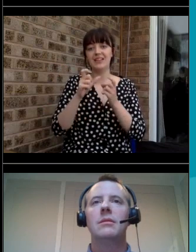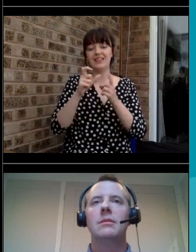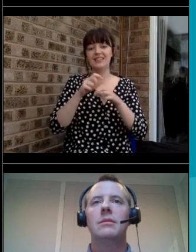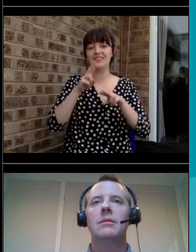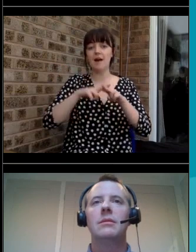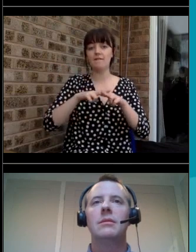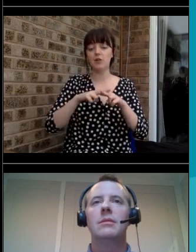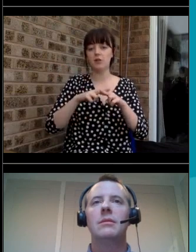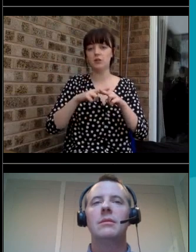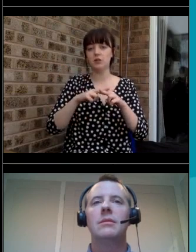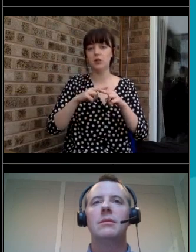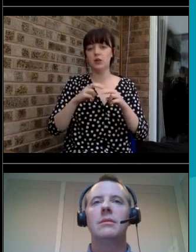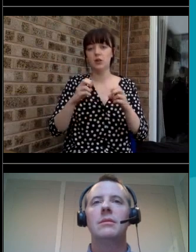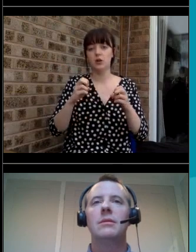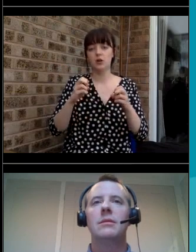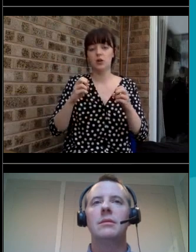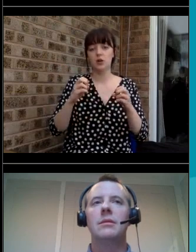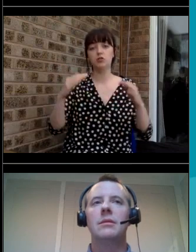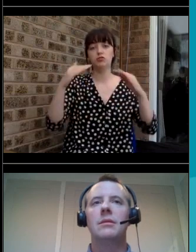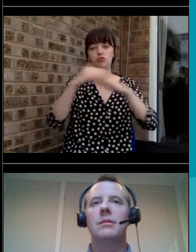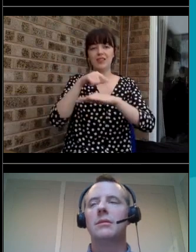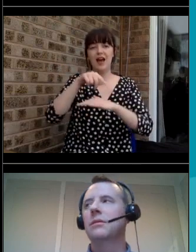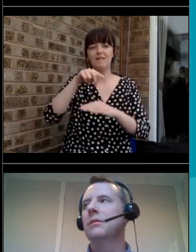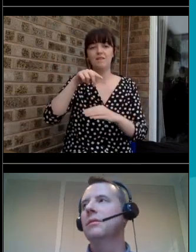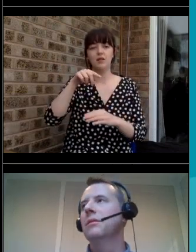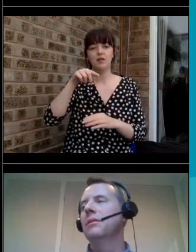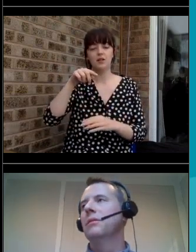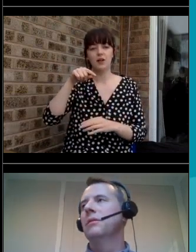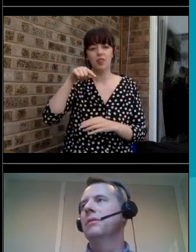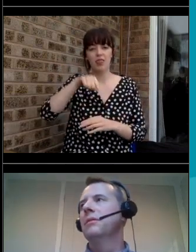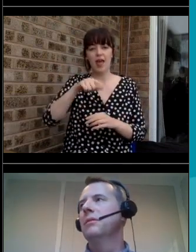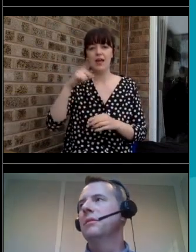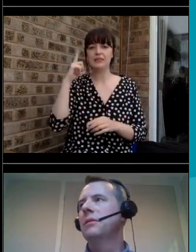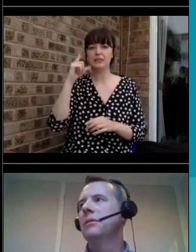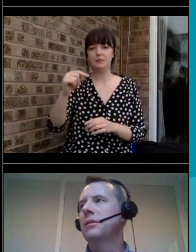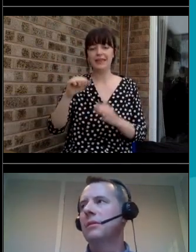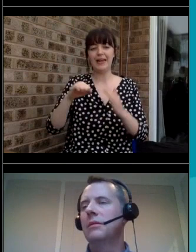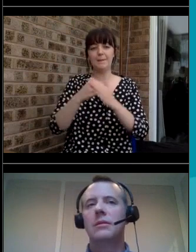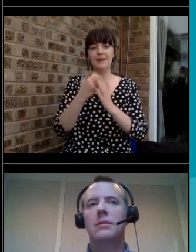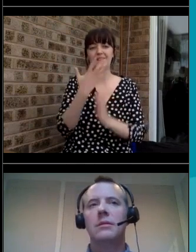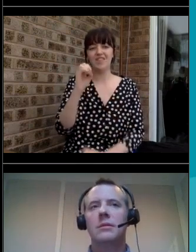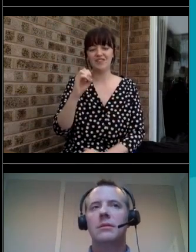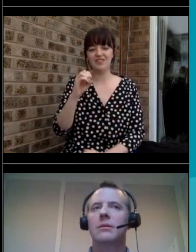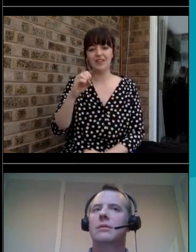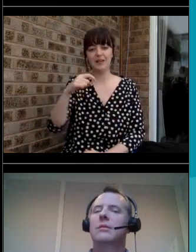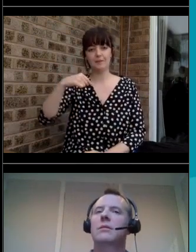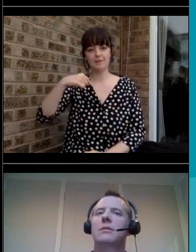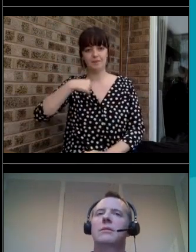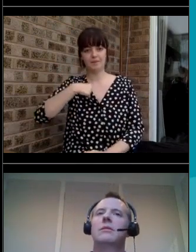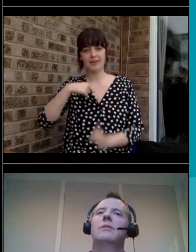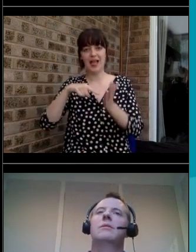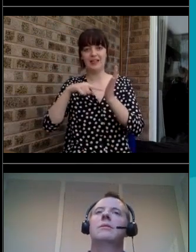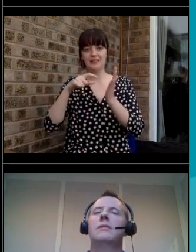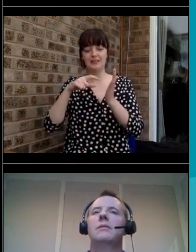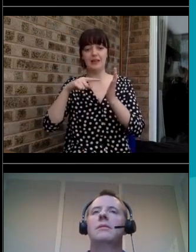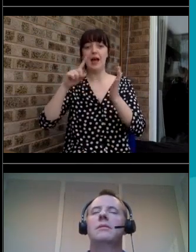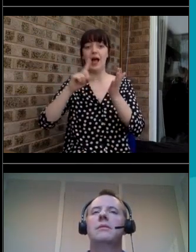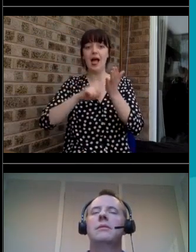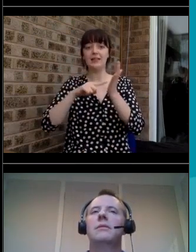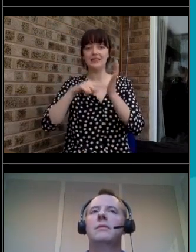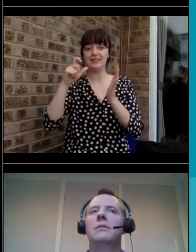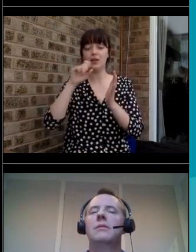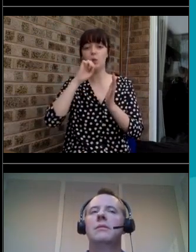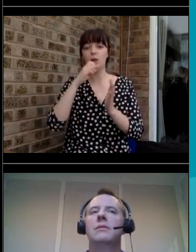crossing has a lower speed limit at 50 miles an hour, whereas LTC is going to be 70 miles per hour. So we